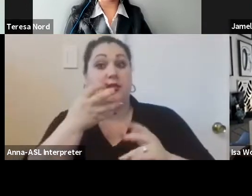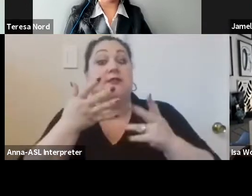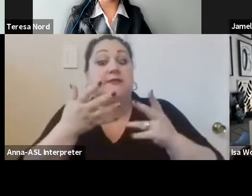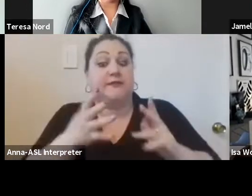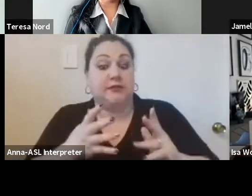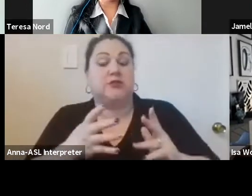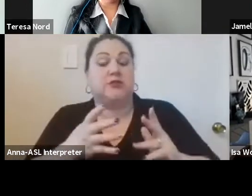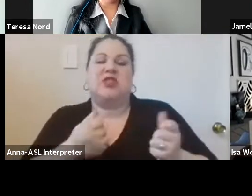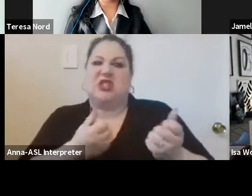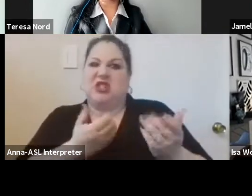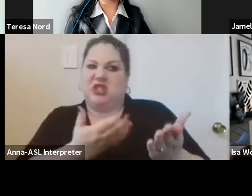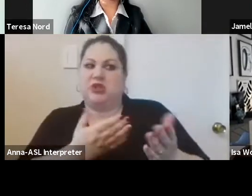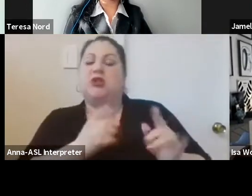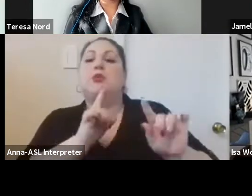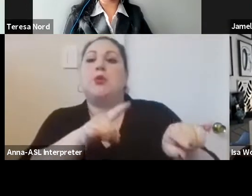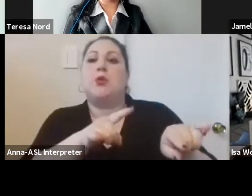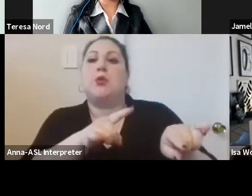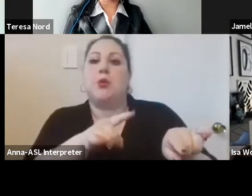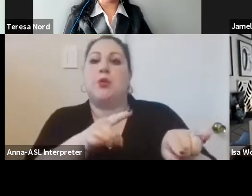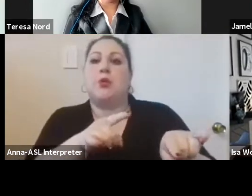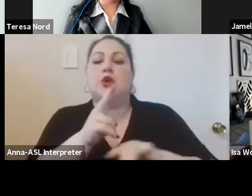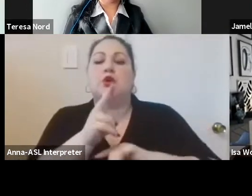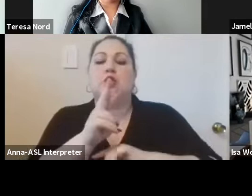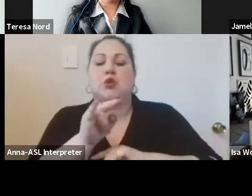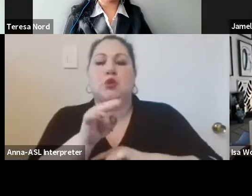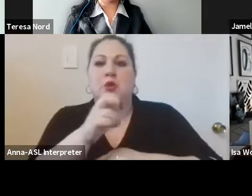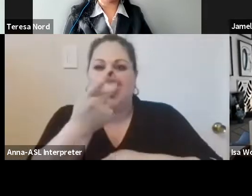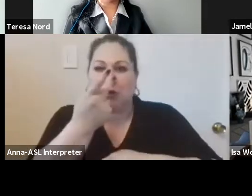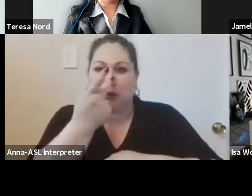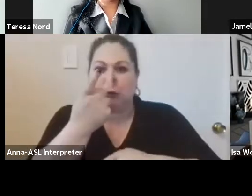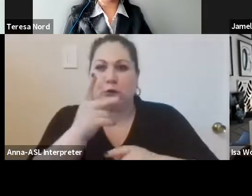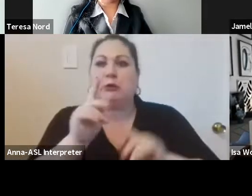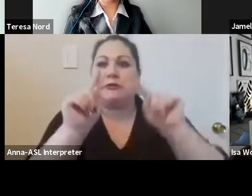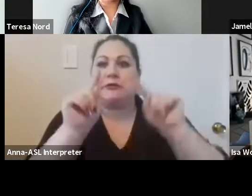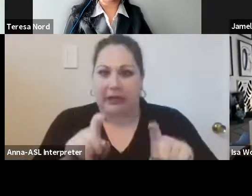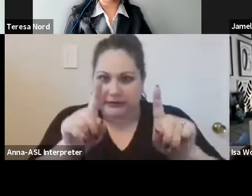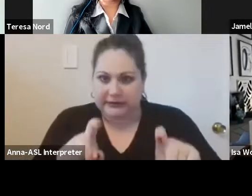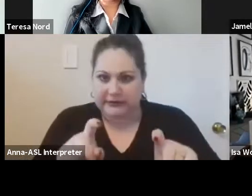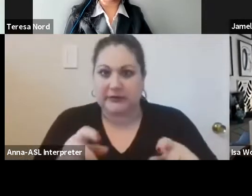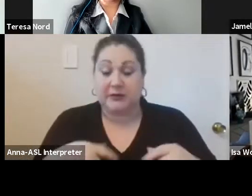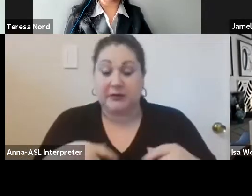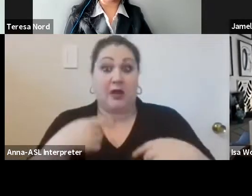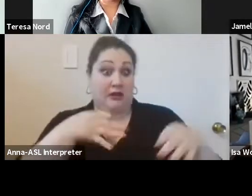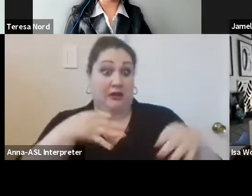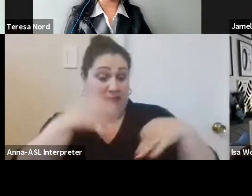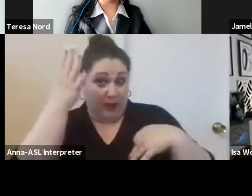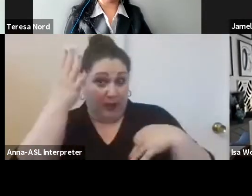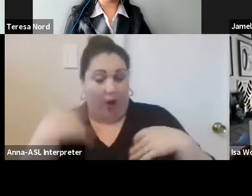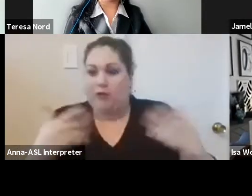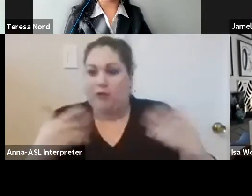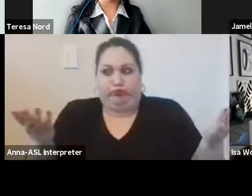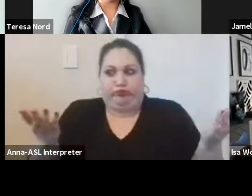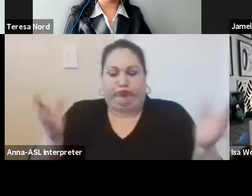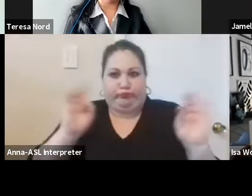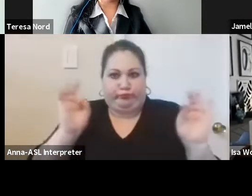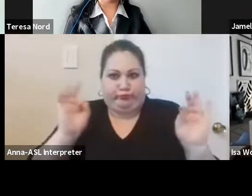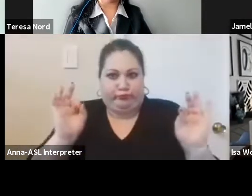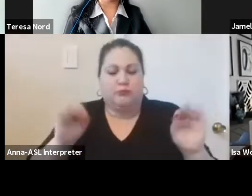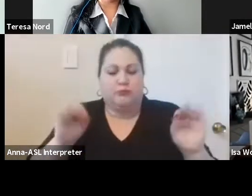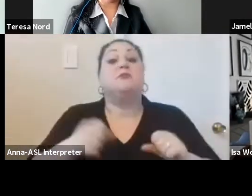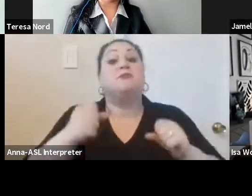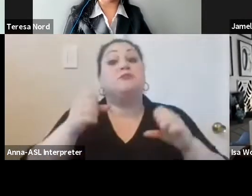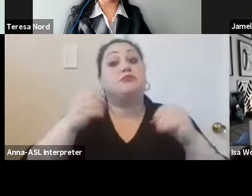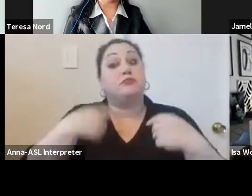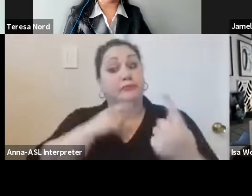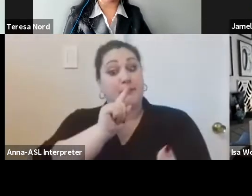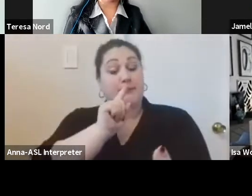analysis, but didn't tell me why. So I agreed to meet the woman. And when I did, I met her at the campus of the college that I was